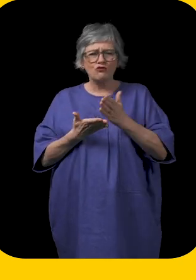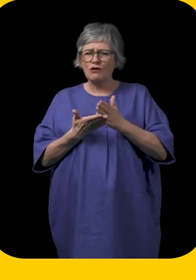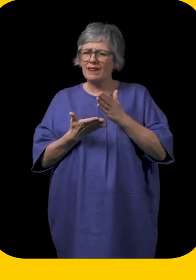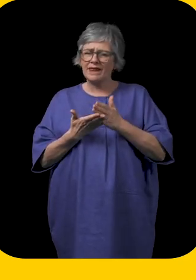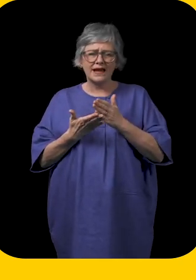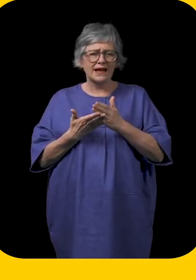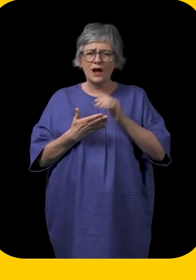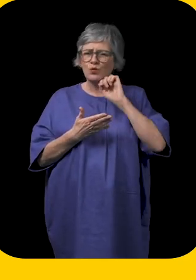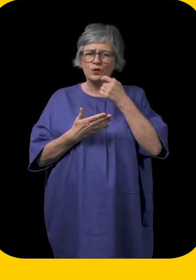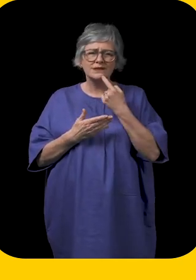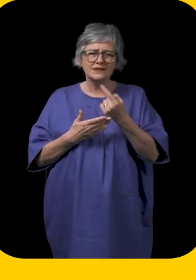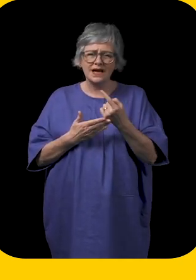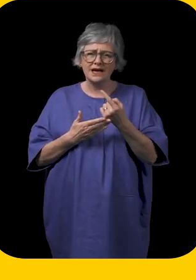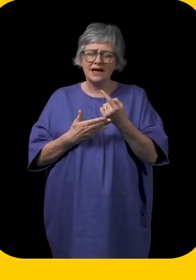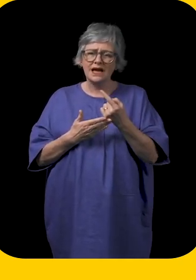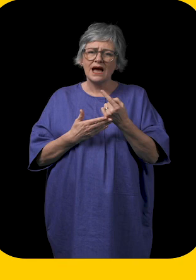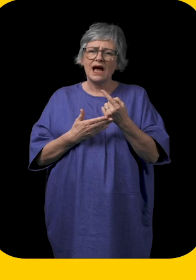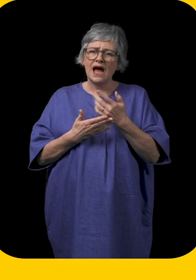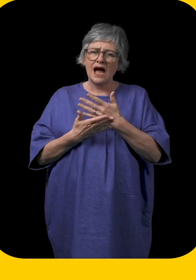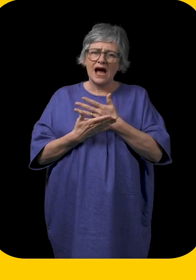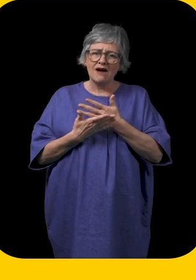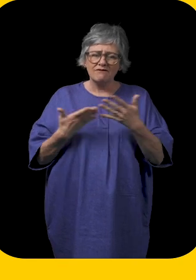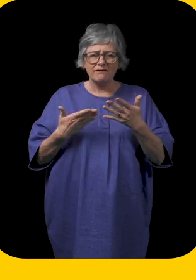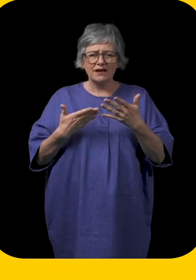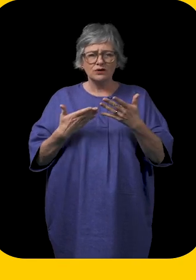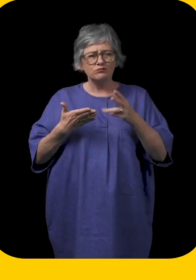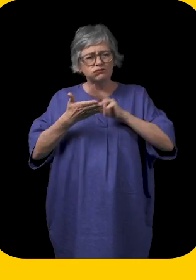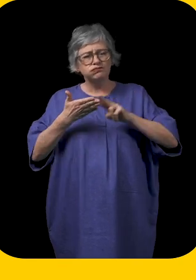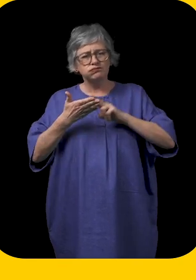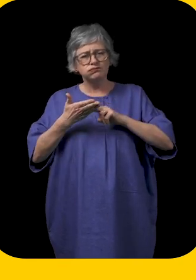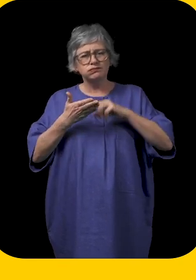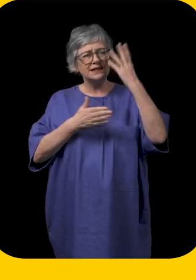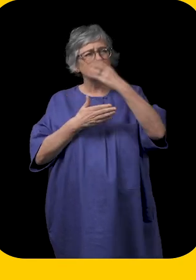Not really. I wouldn't say that. I'm very conventional. I mean, for me,